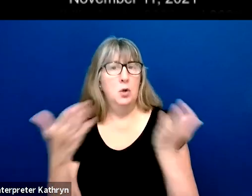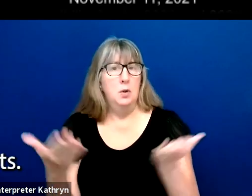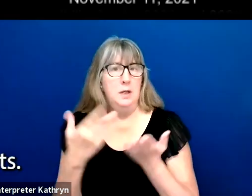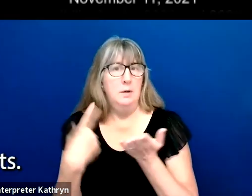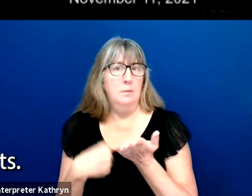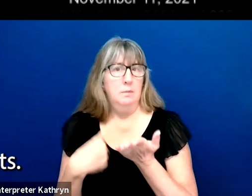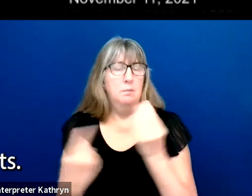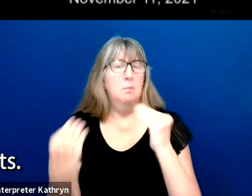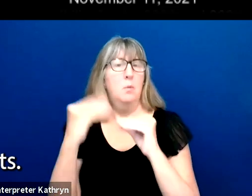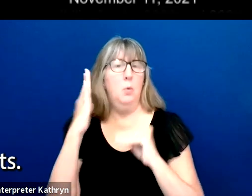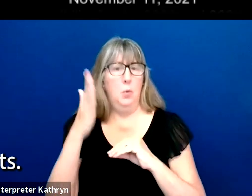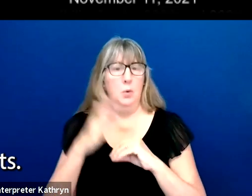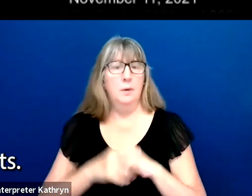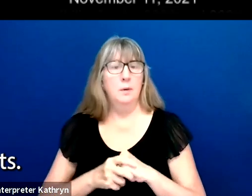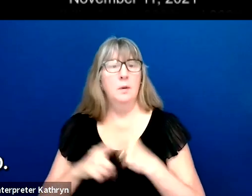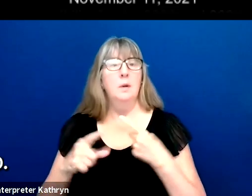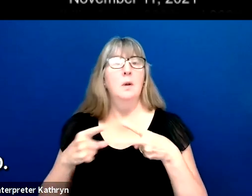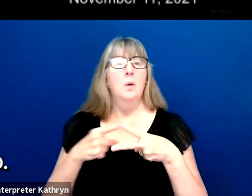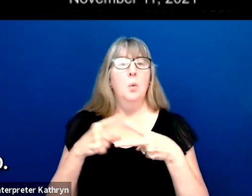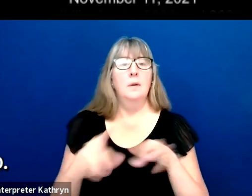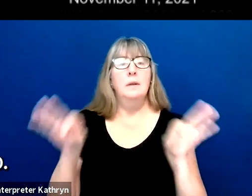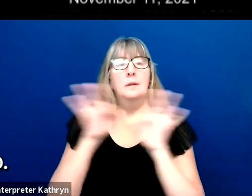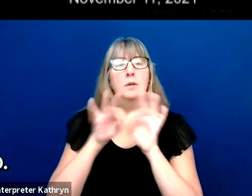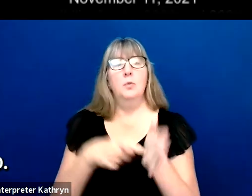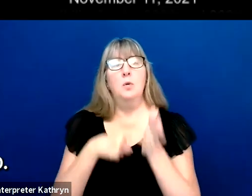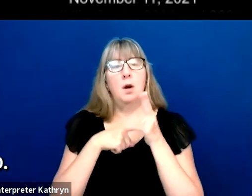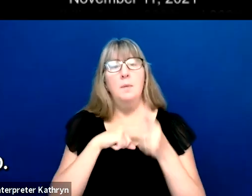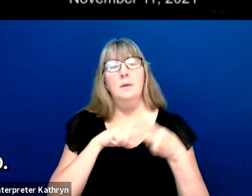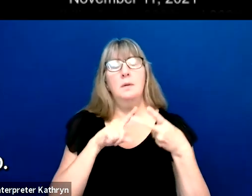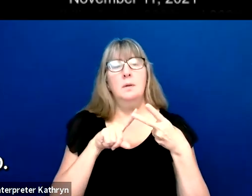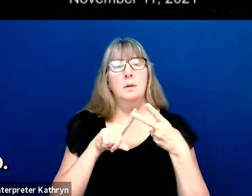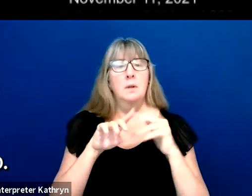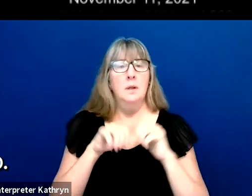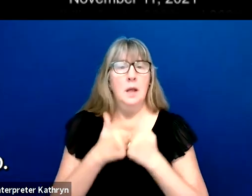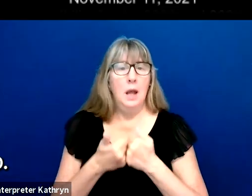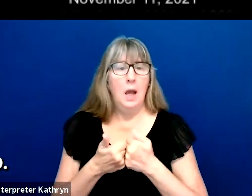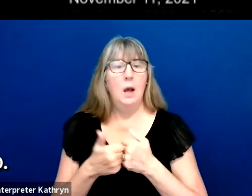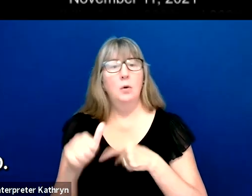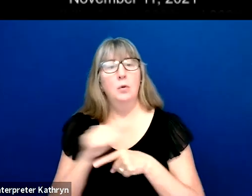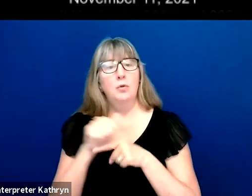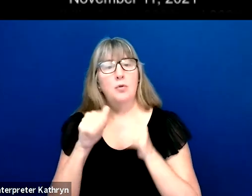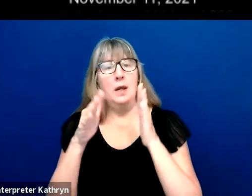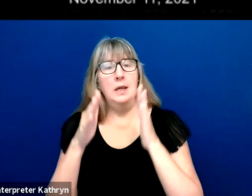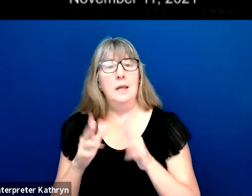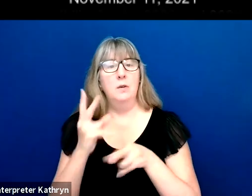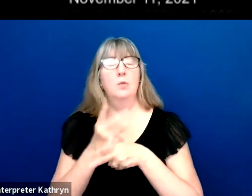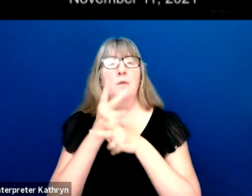about. One of them is essential requirements, and the second one is how it shows up in the trainee-supervisor relationship.